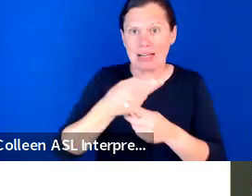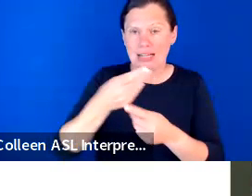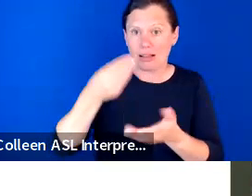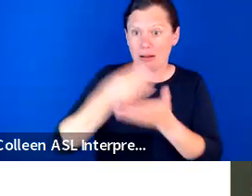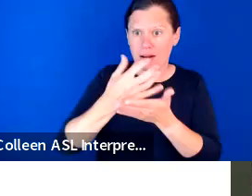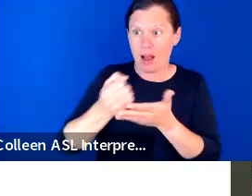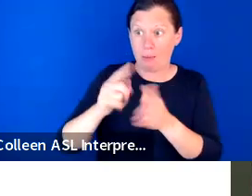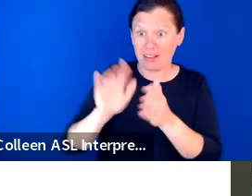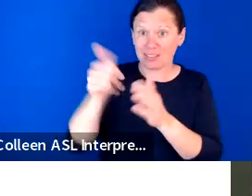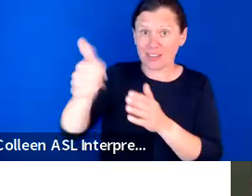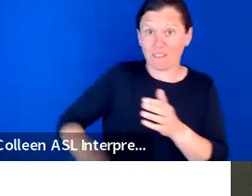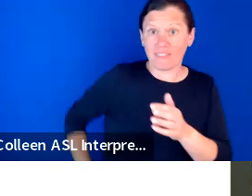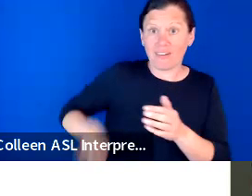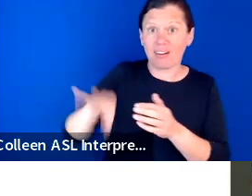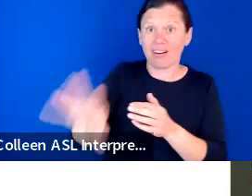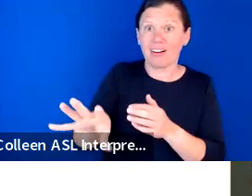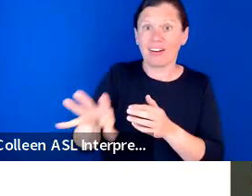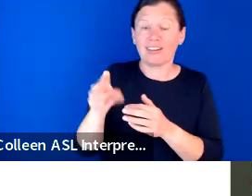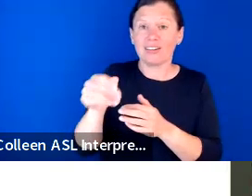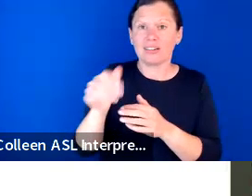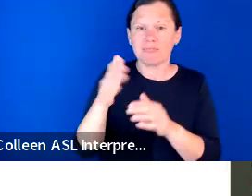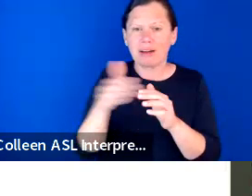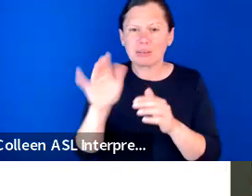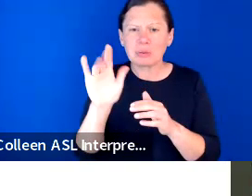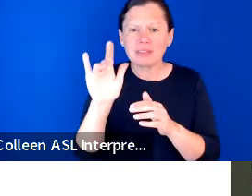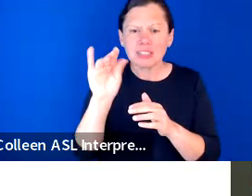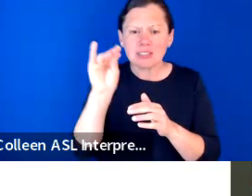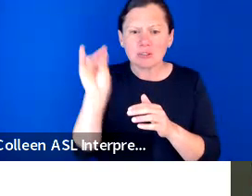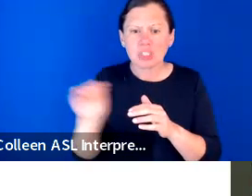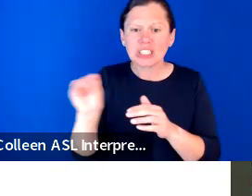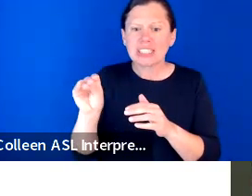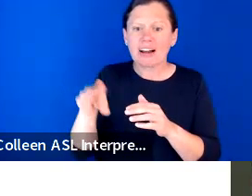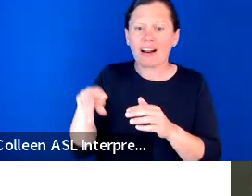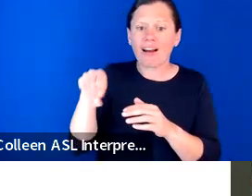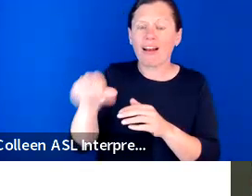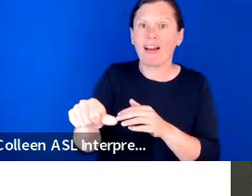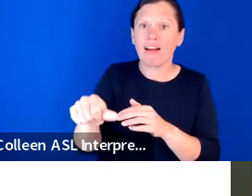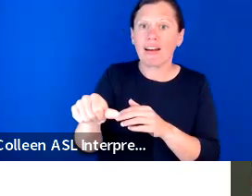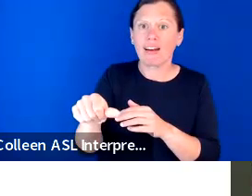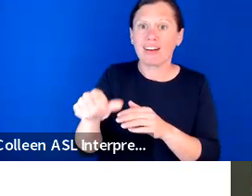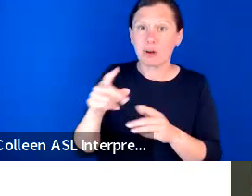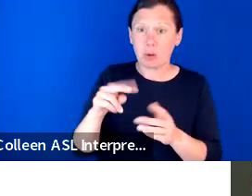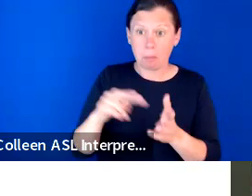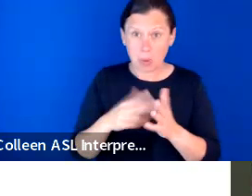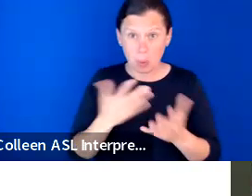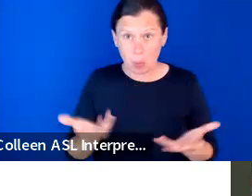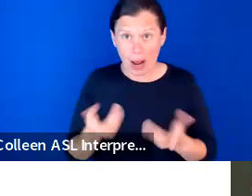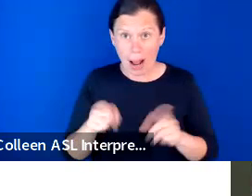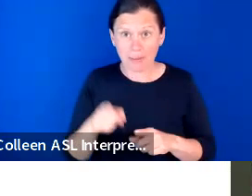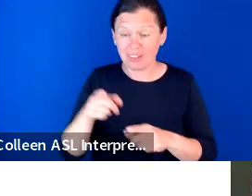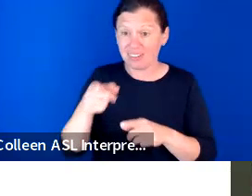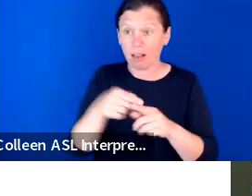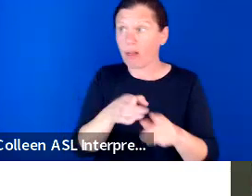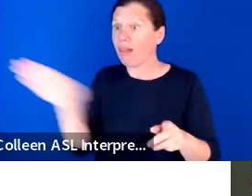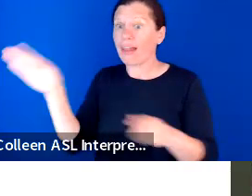expenses. It's common for caregivers to leave the workforce early to provide care. And caregivers 50